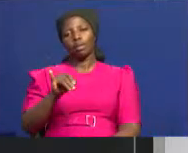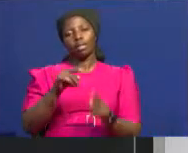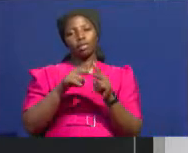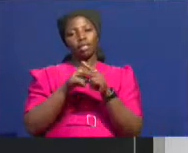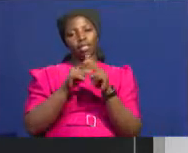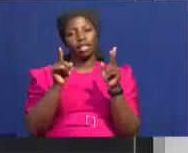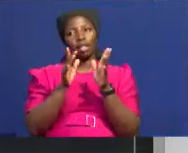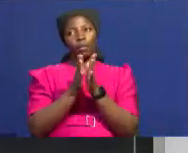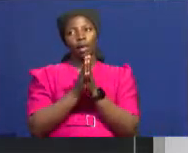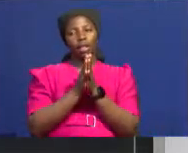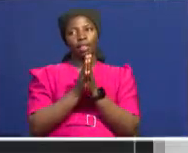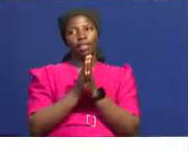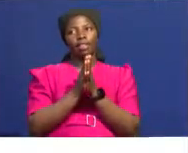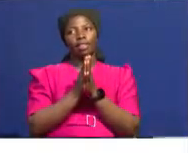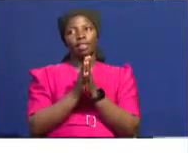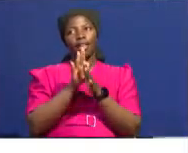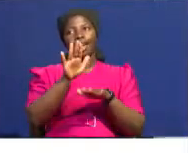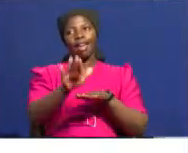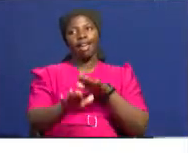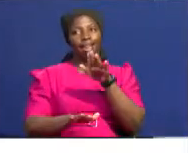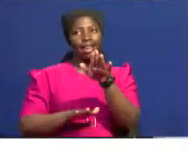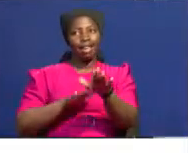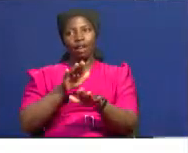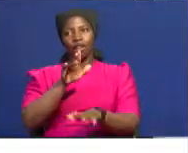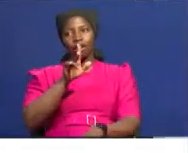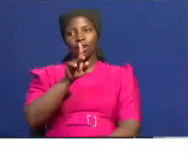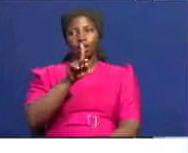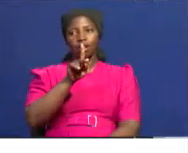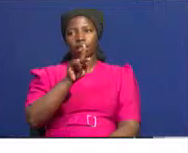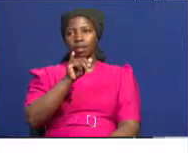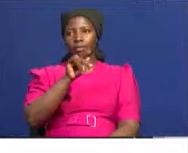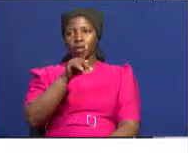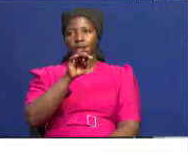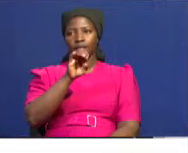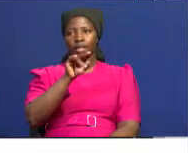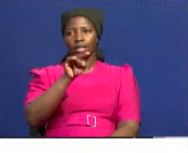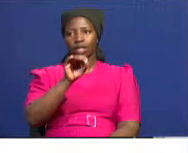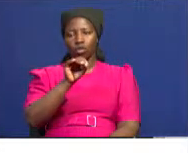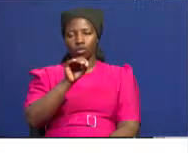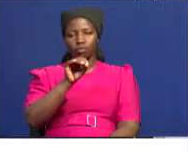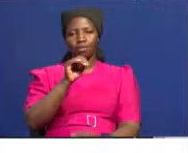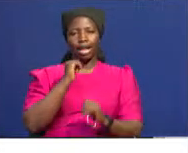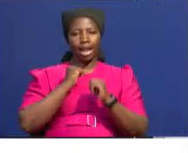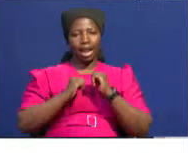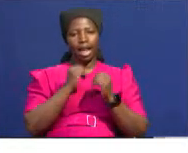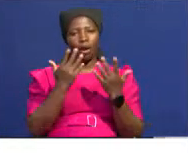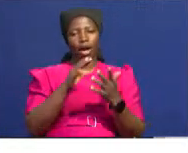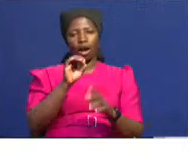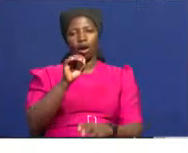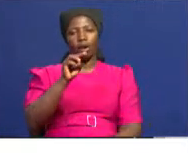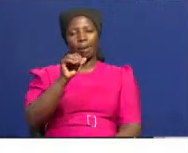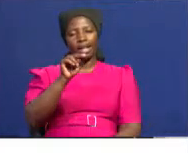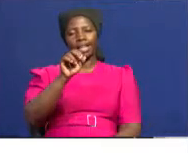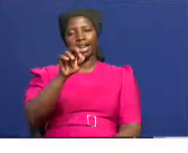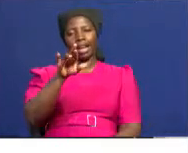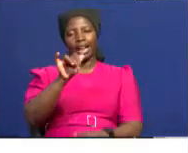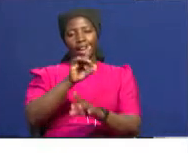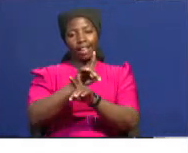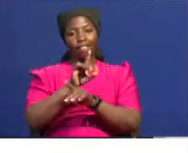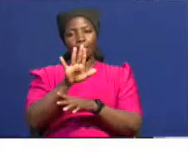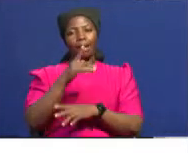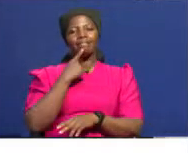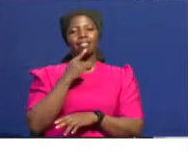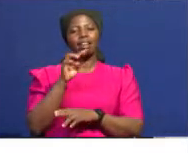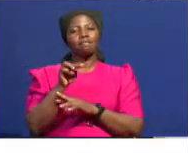the results from the Nyayo Kipkeno Classic, where Kenya's Ferdinand Omanyala failed to defend his 100-meter